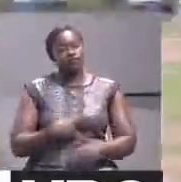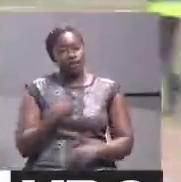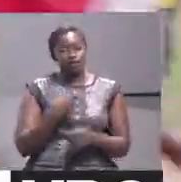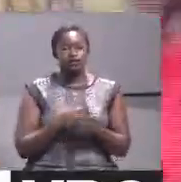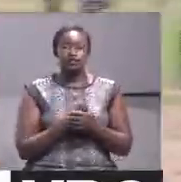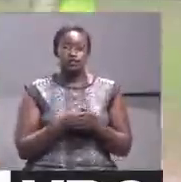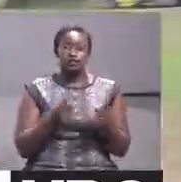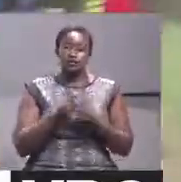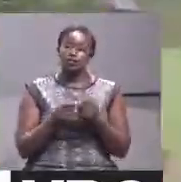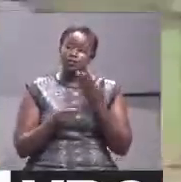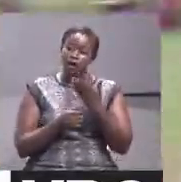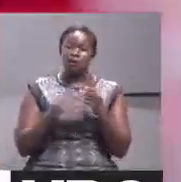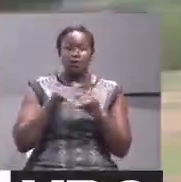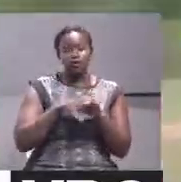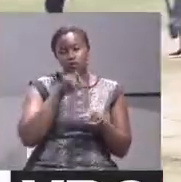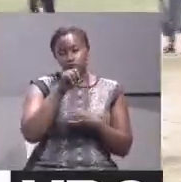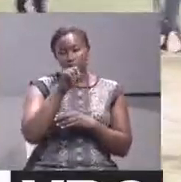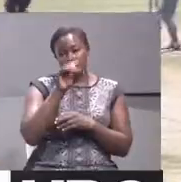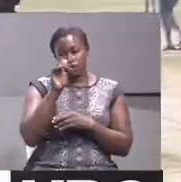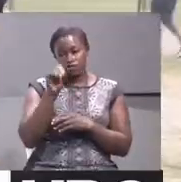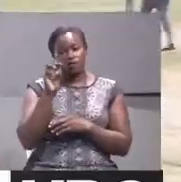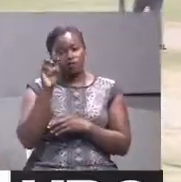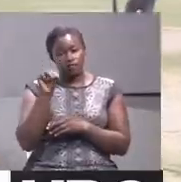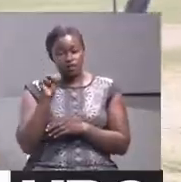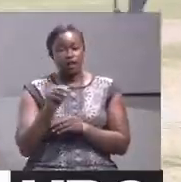of the 100-meter race.